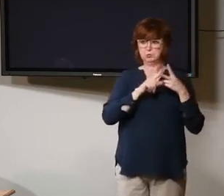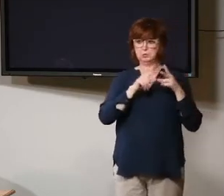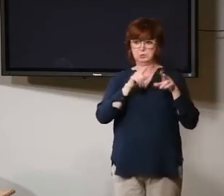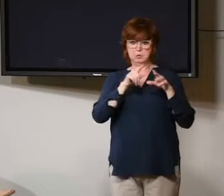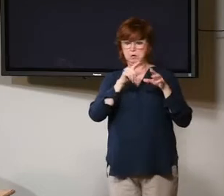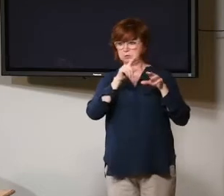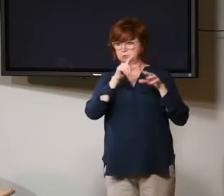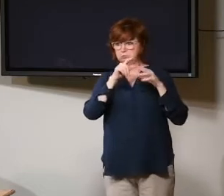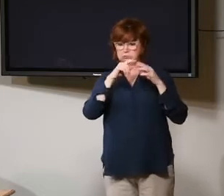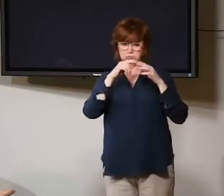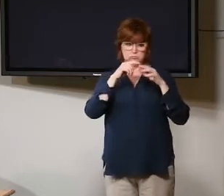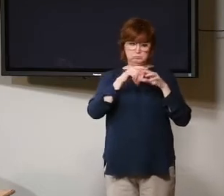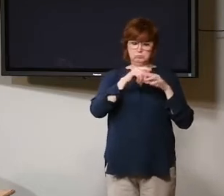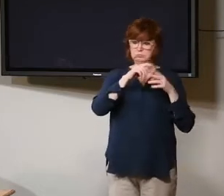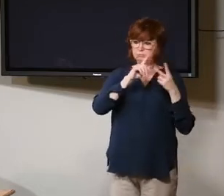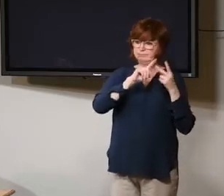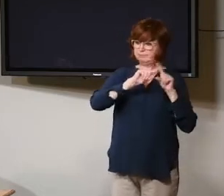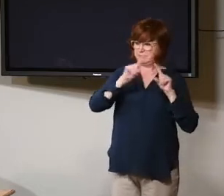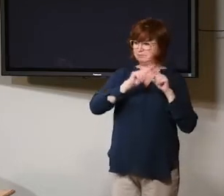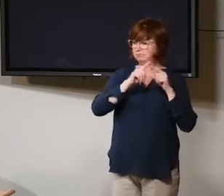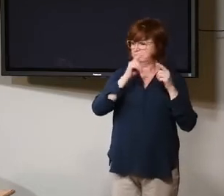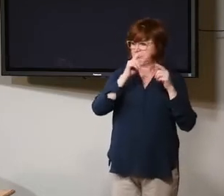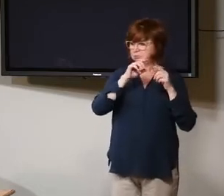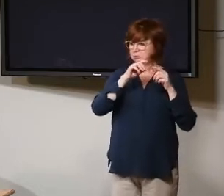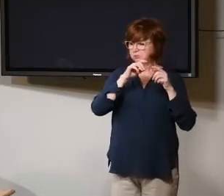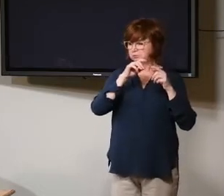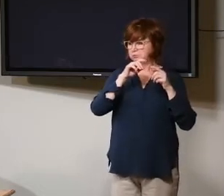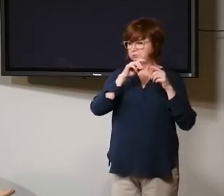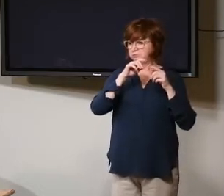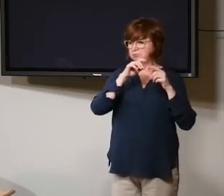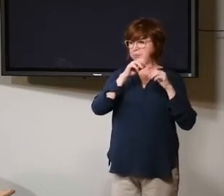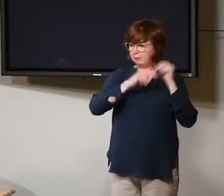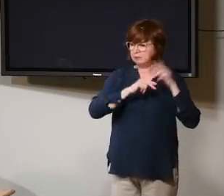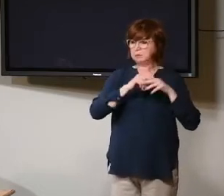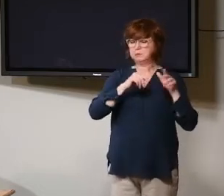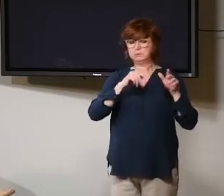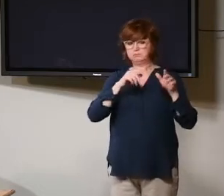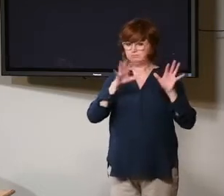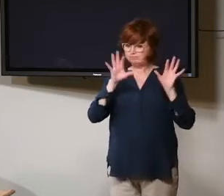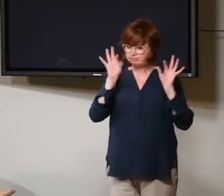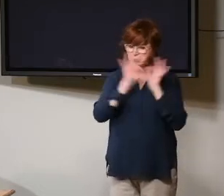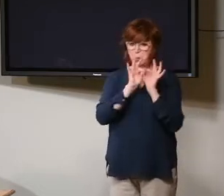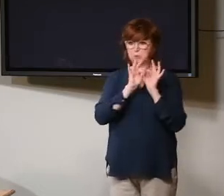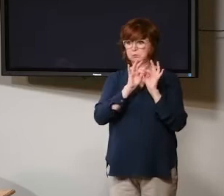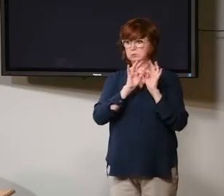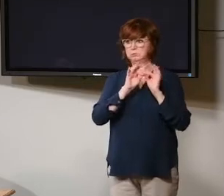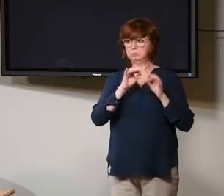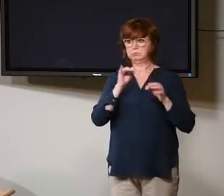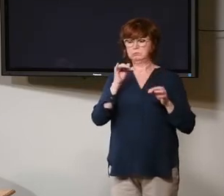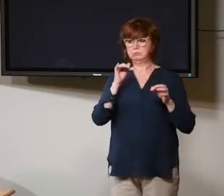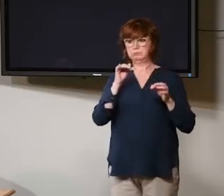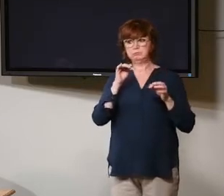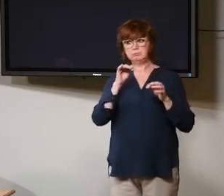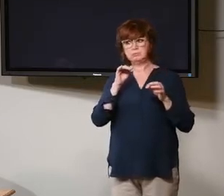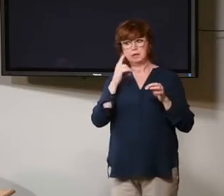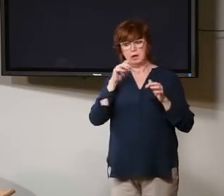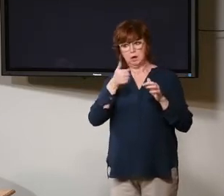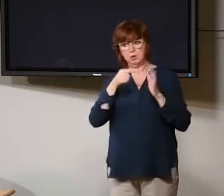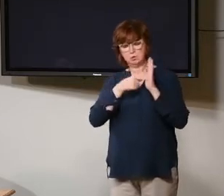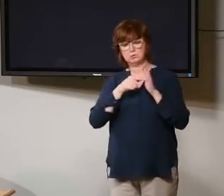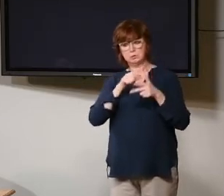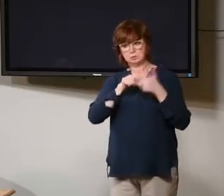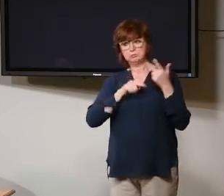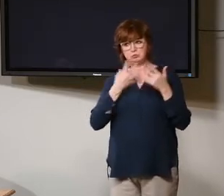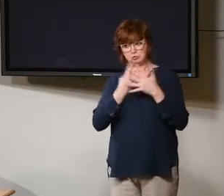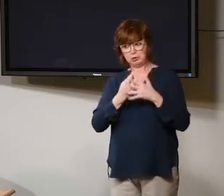restrictions, visitation restrictions to our correctional centers, is to try to be ahead of any challenges that might come there would be the first